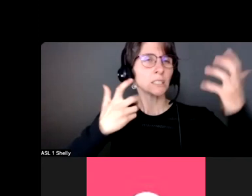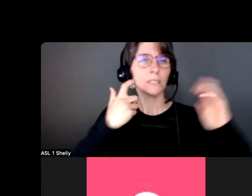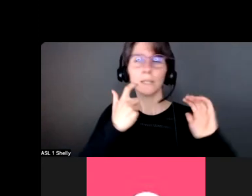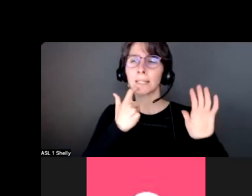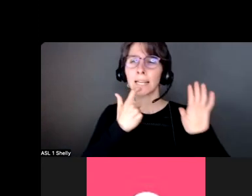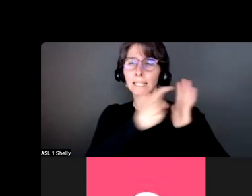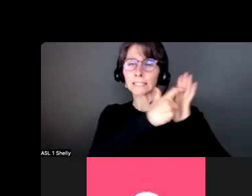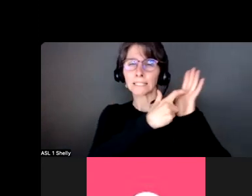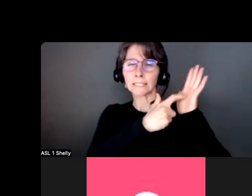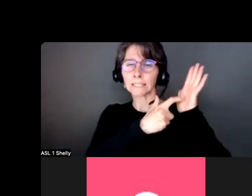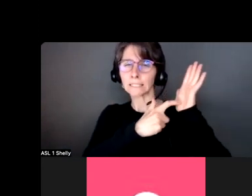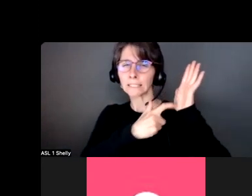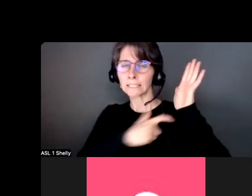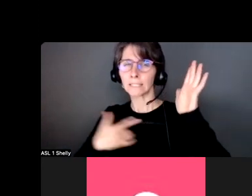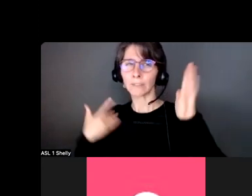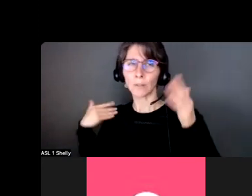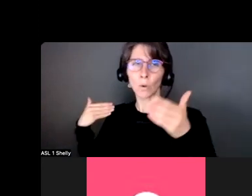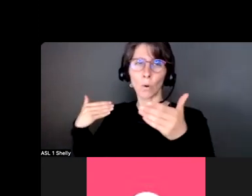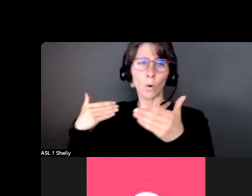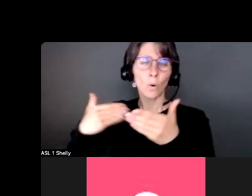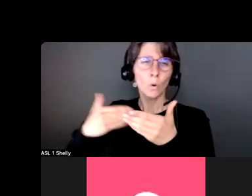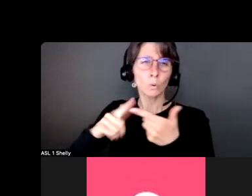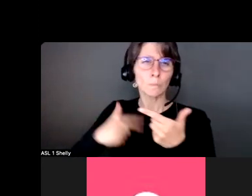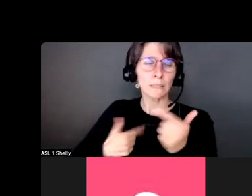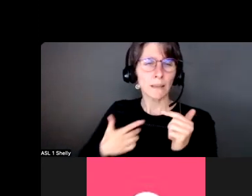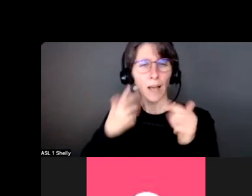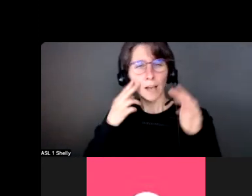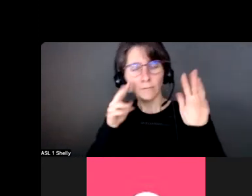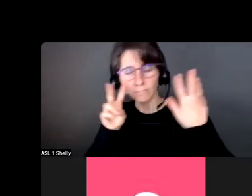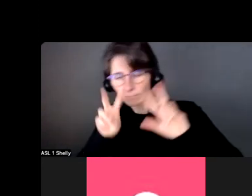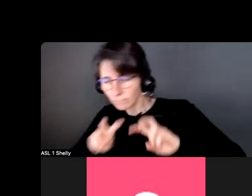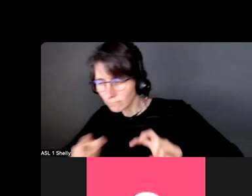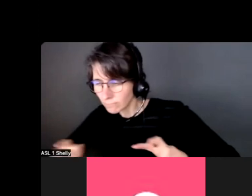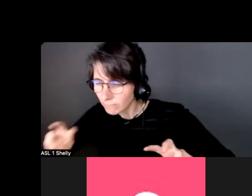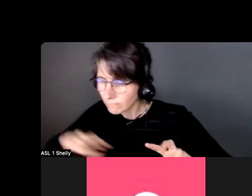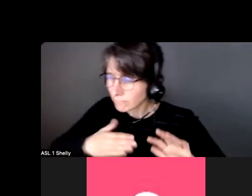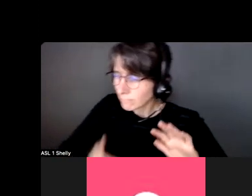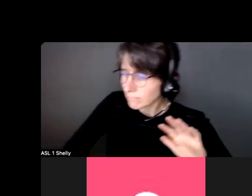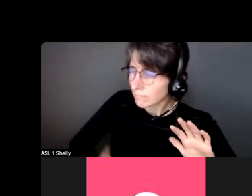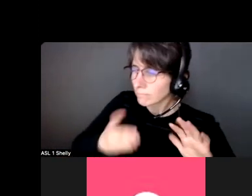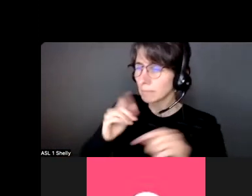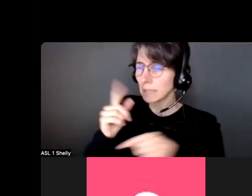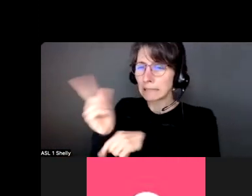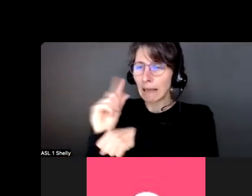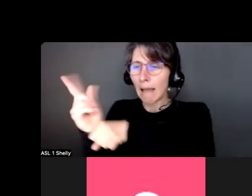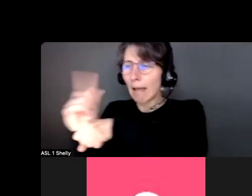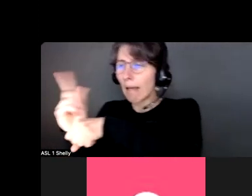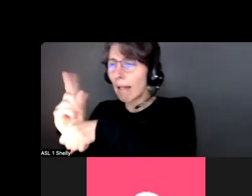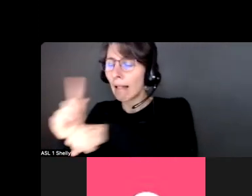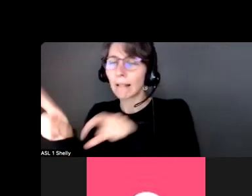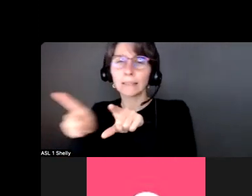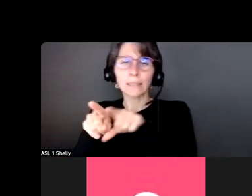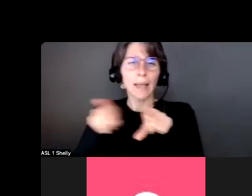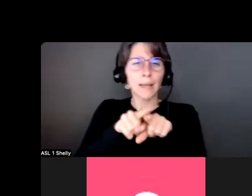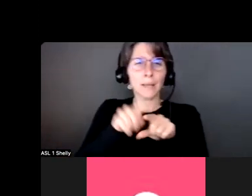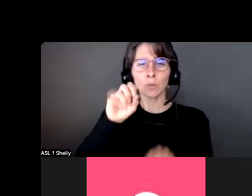to me. I inspect its underbelly and its tail. Like crankshafts and tinker toys, I